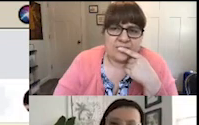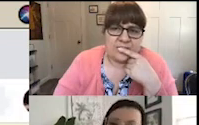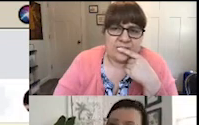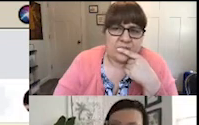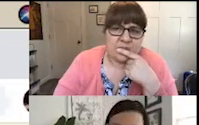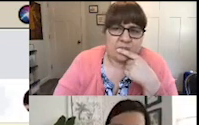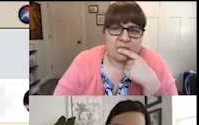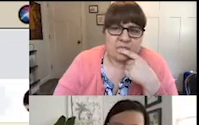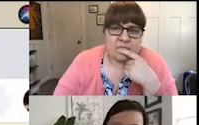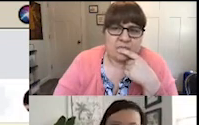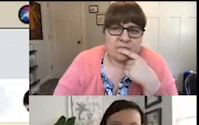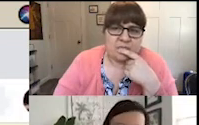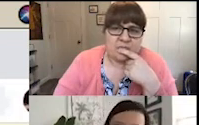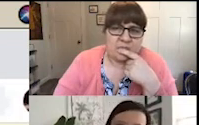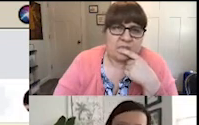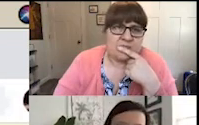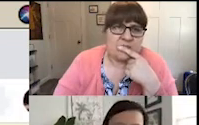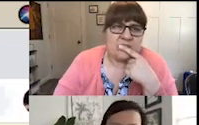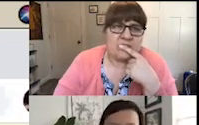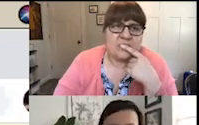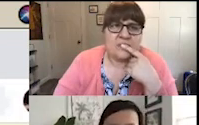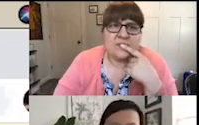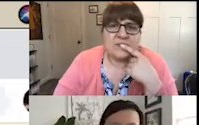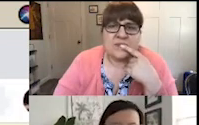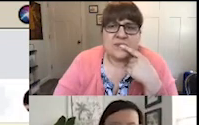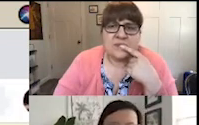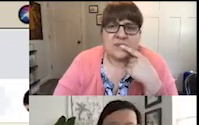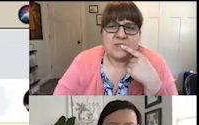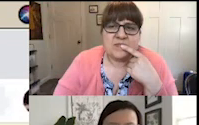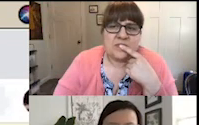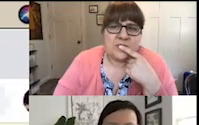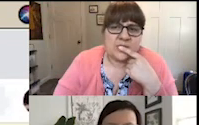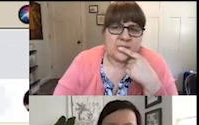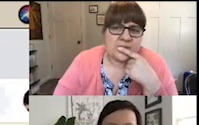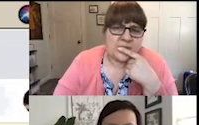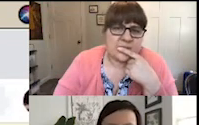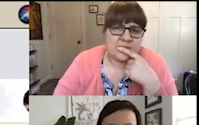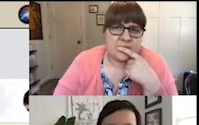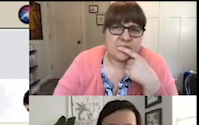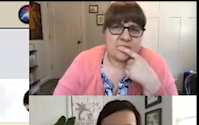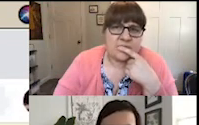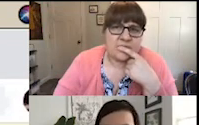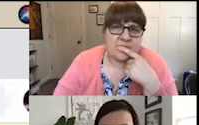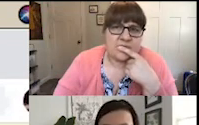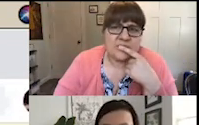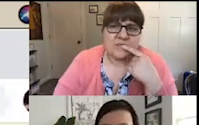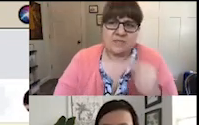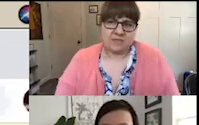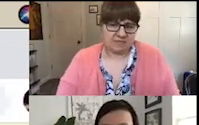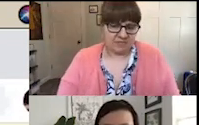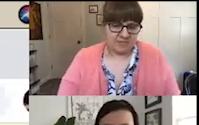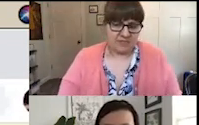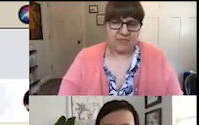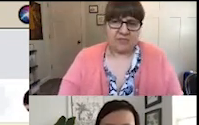or decolonizing design, right? We can talk about this a little bit later. And, you know, one thing that